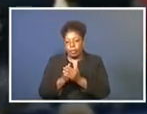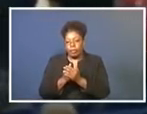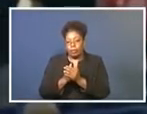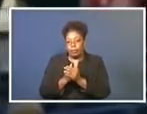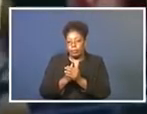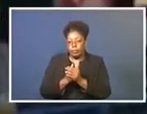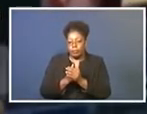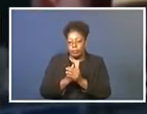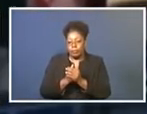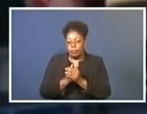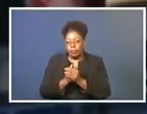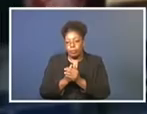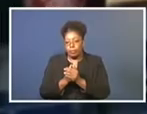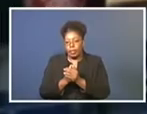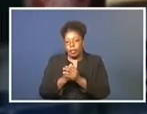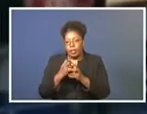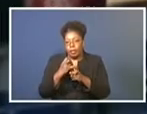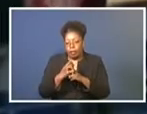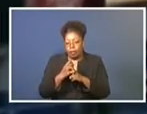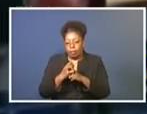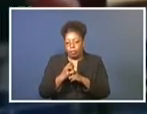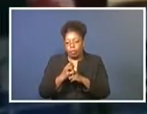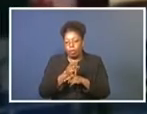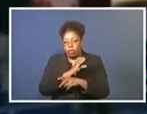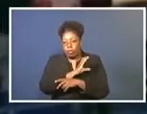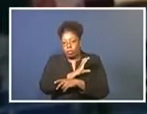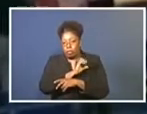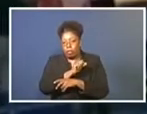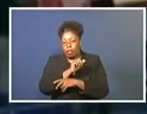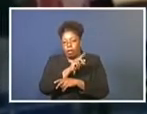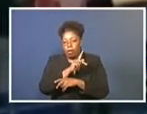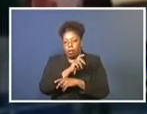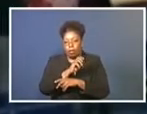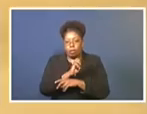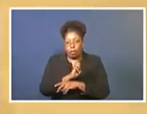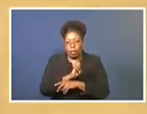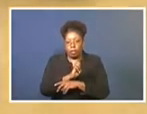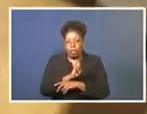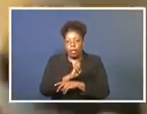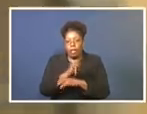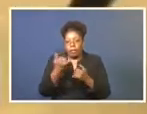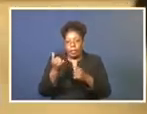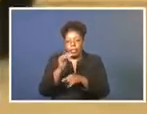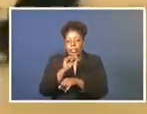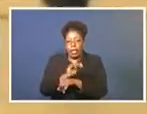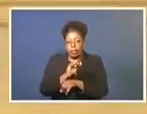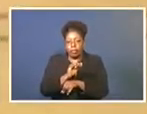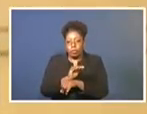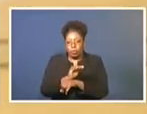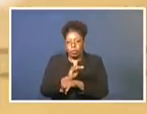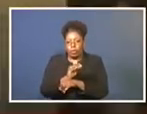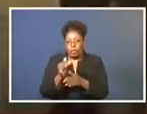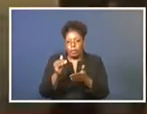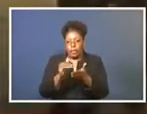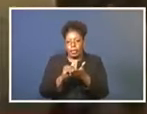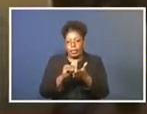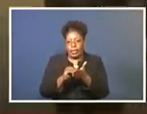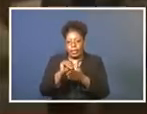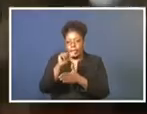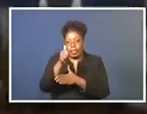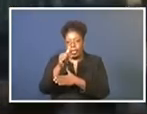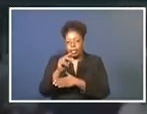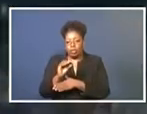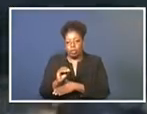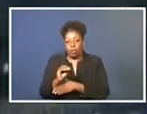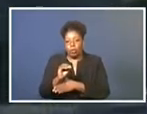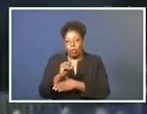per contest. Now a tough test for Clark and the Zips in a big conference showdown later this evening, as they will face off the 10-2